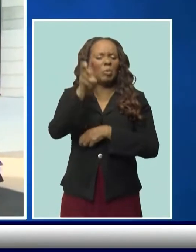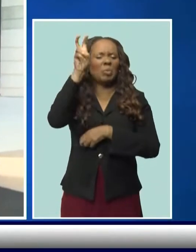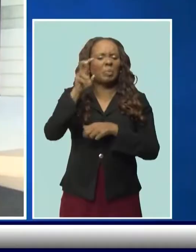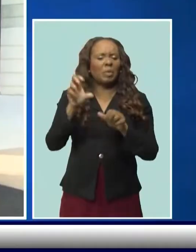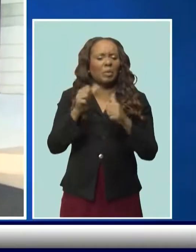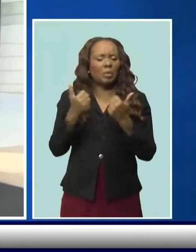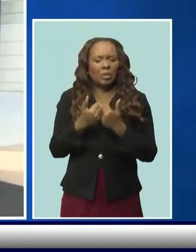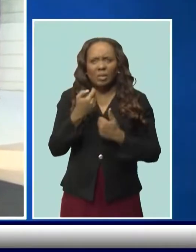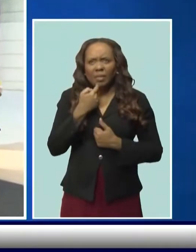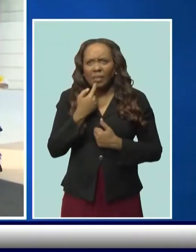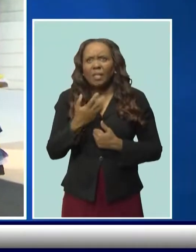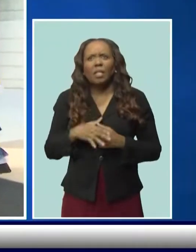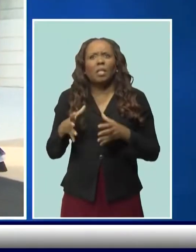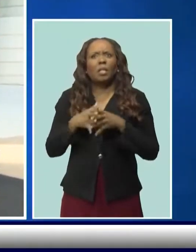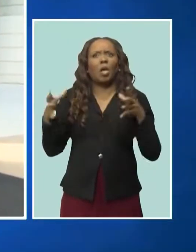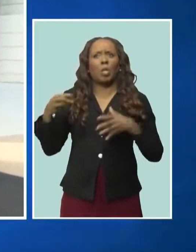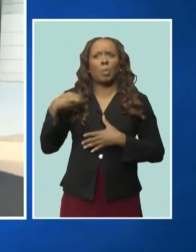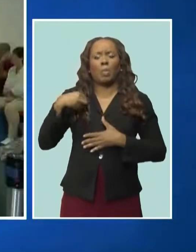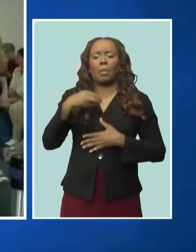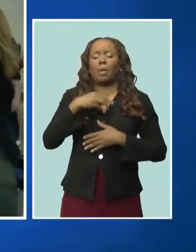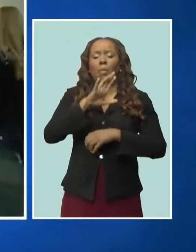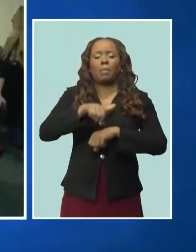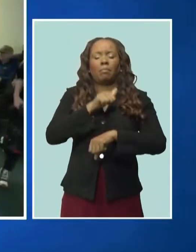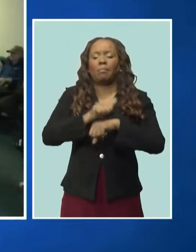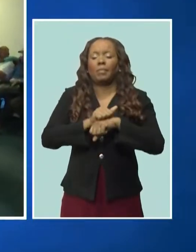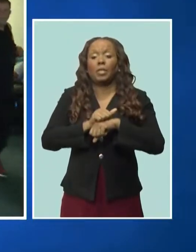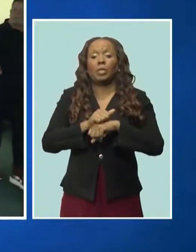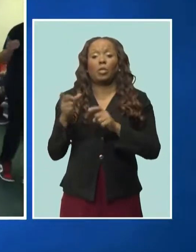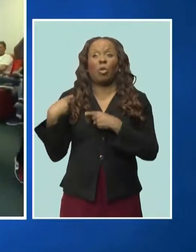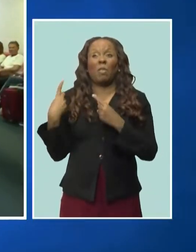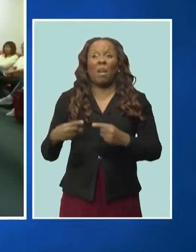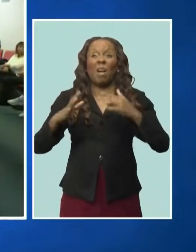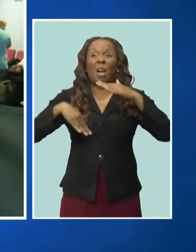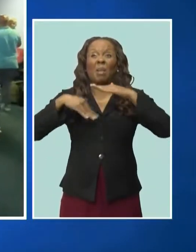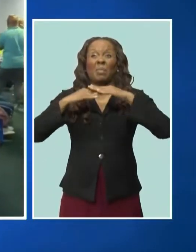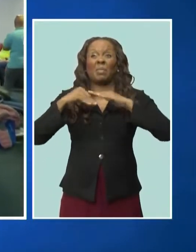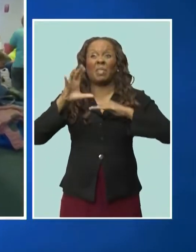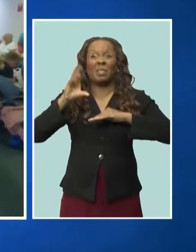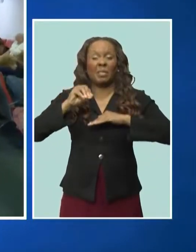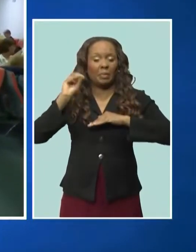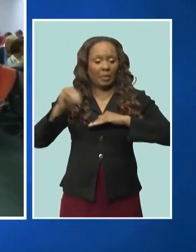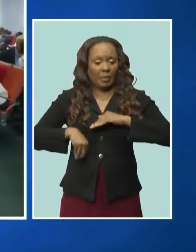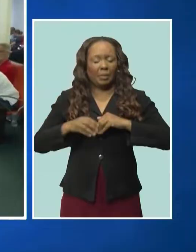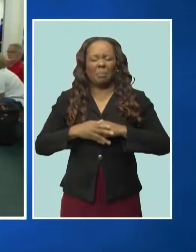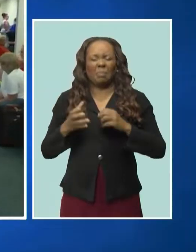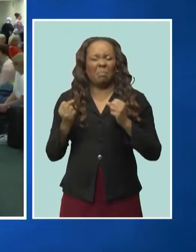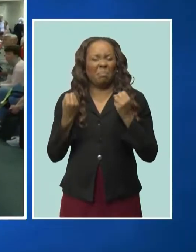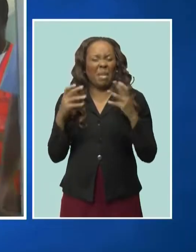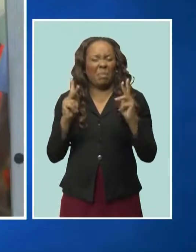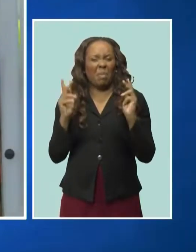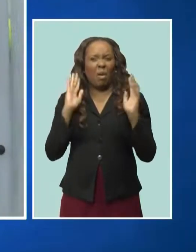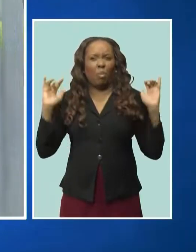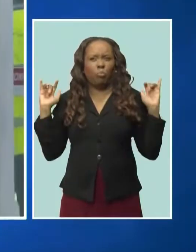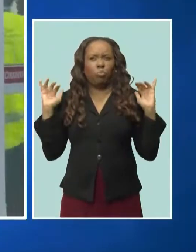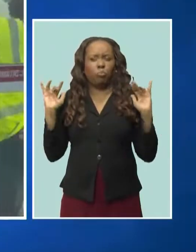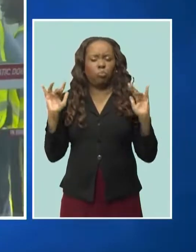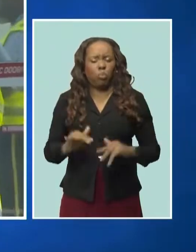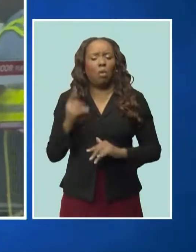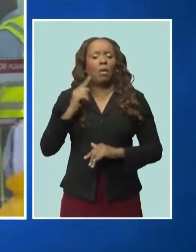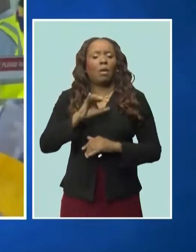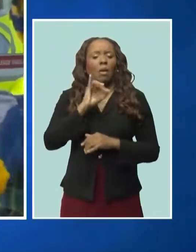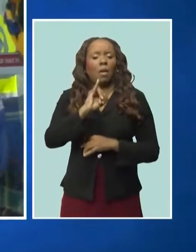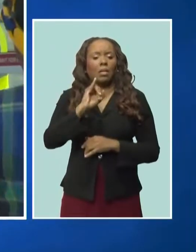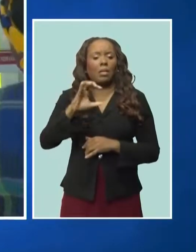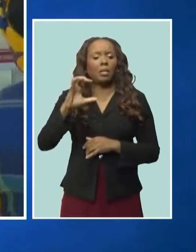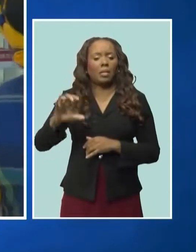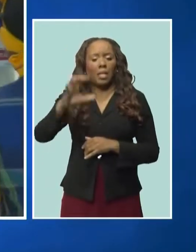BHTA's accommodation members are booked to 50% capacity for June, when thousands are expected to come to the island for the